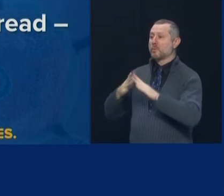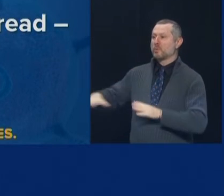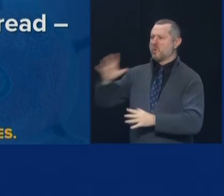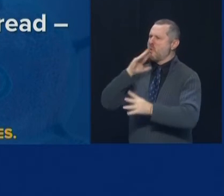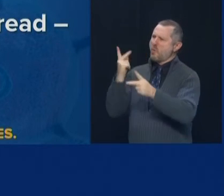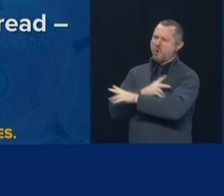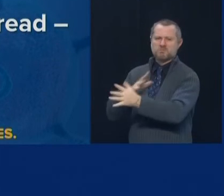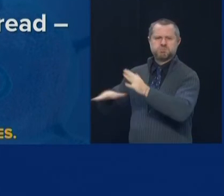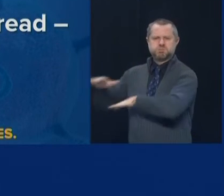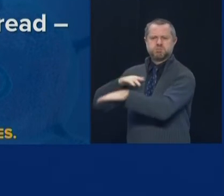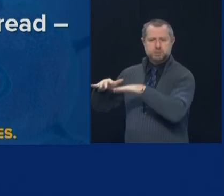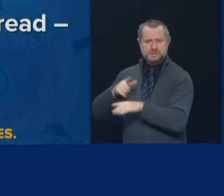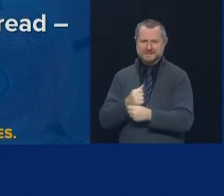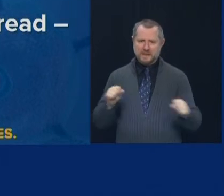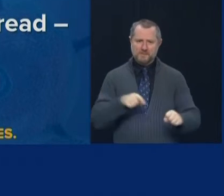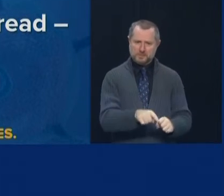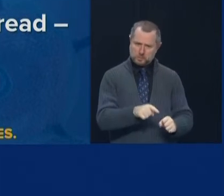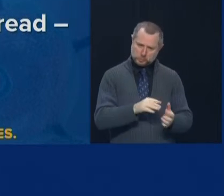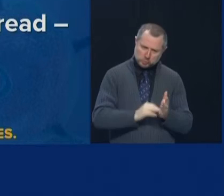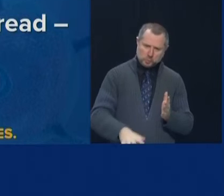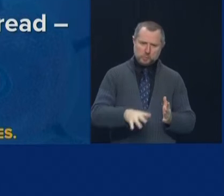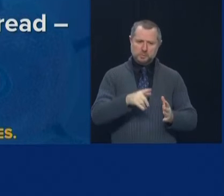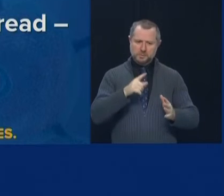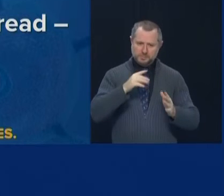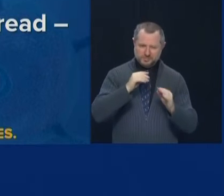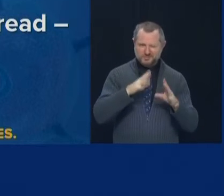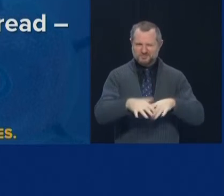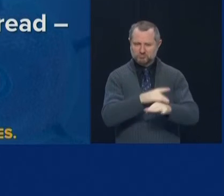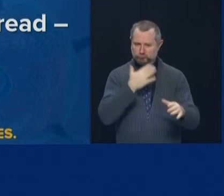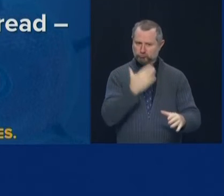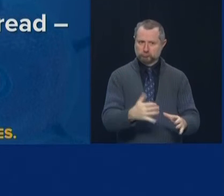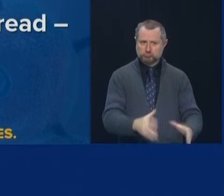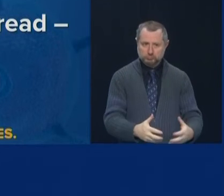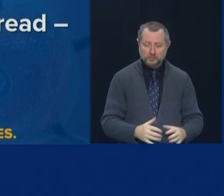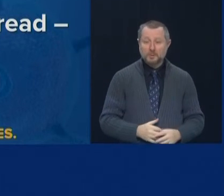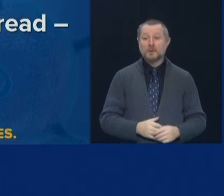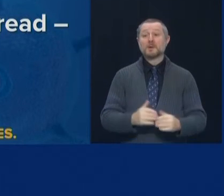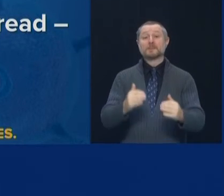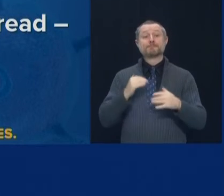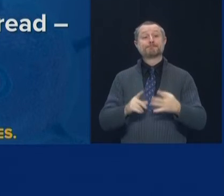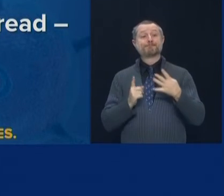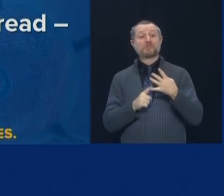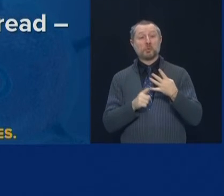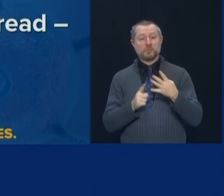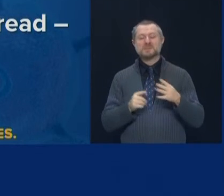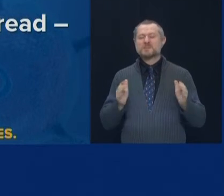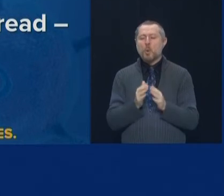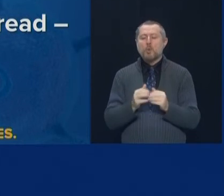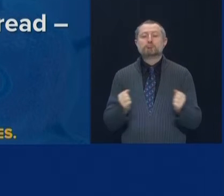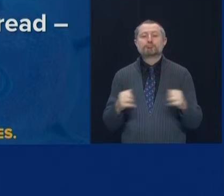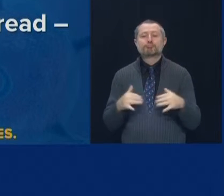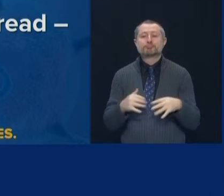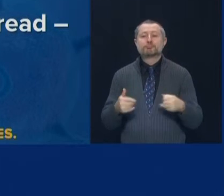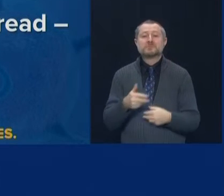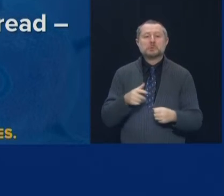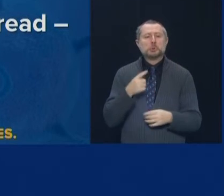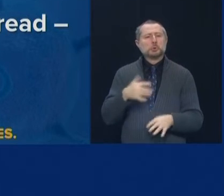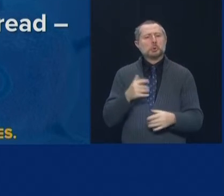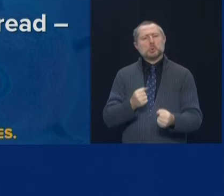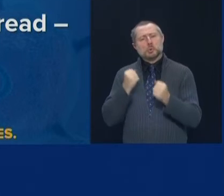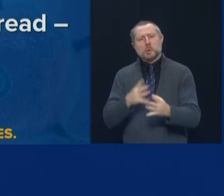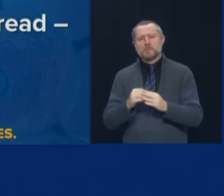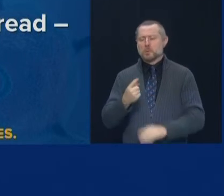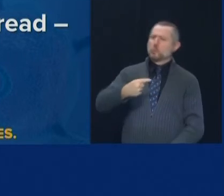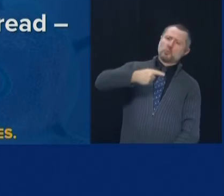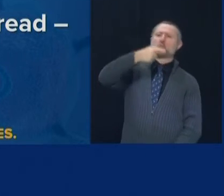students. Small gatherings are now the #1 cause for spread, and that's new and that